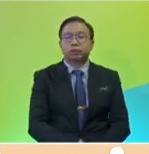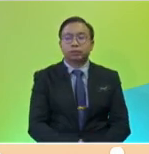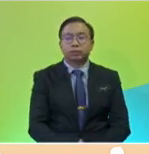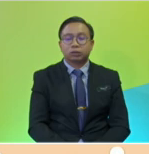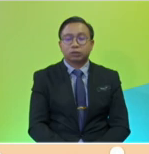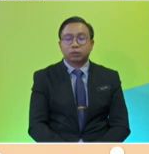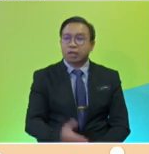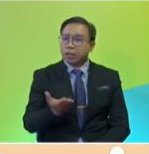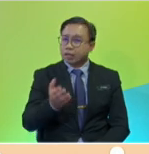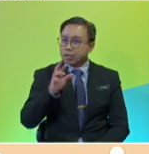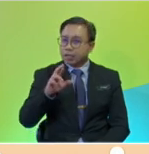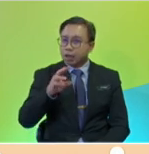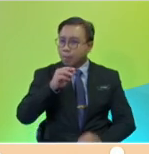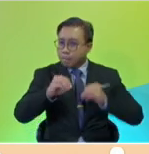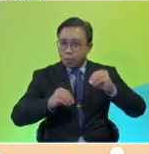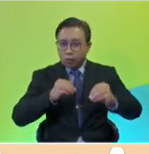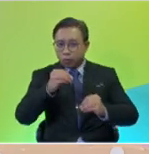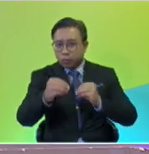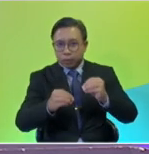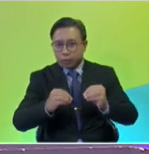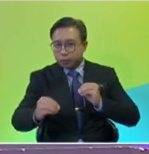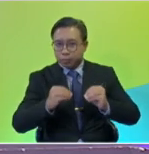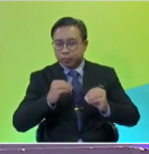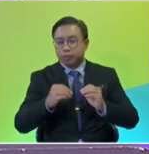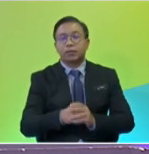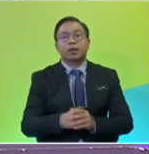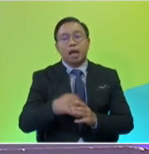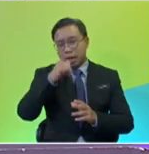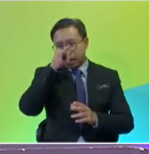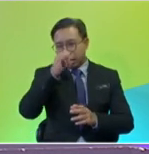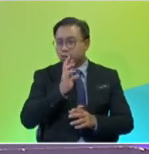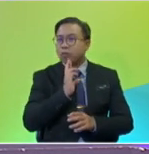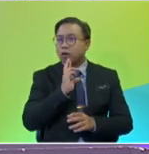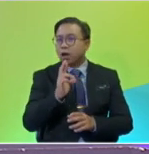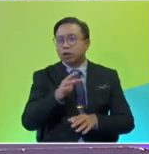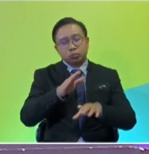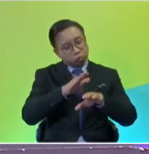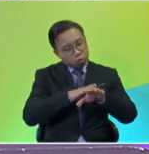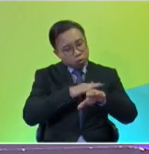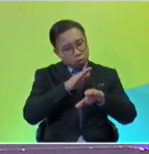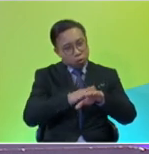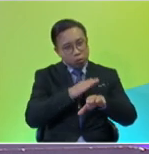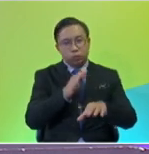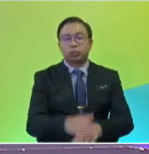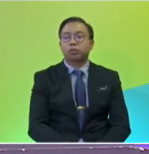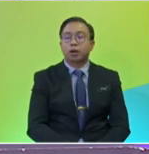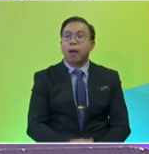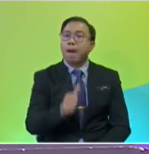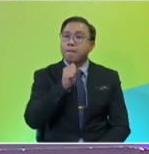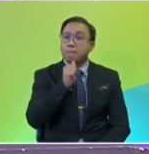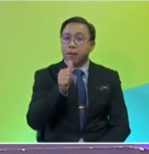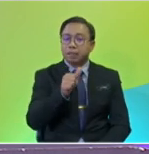their movement, rhinos are slow. All right, it moves slow, a bit slow,